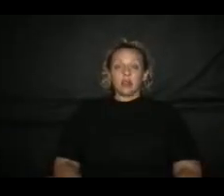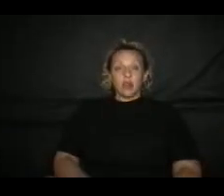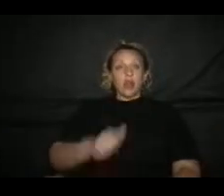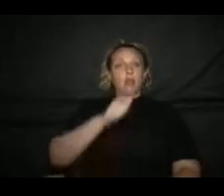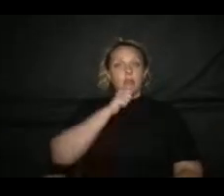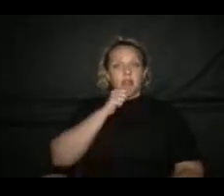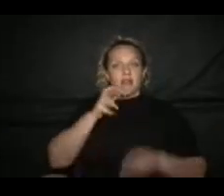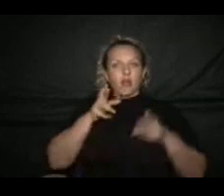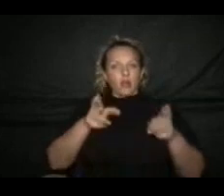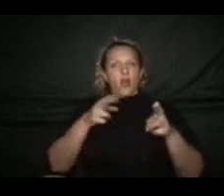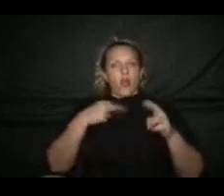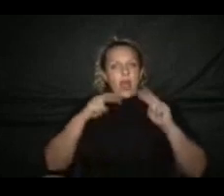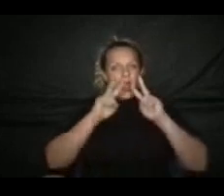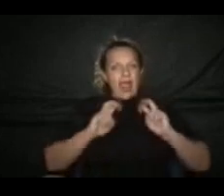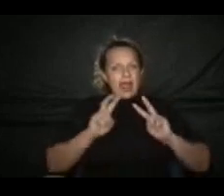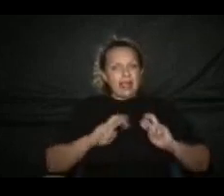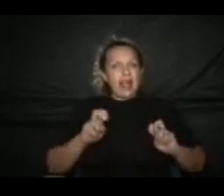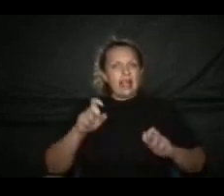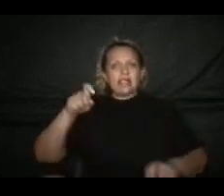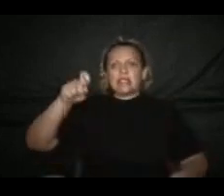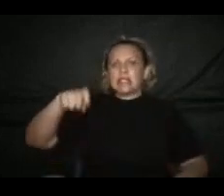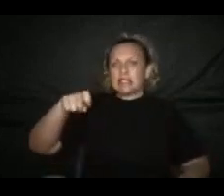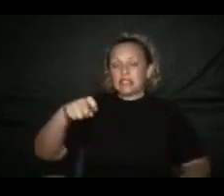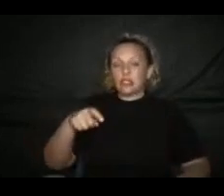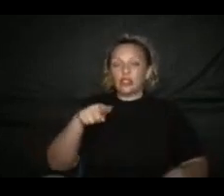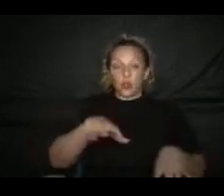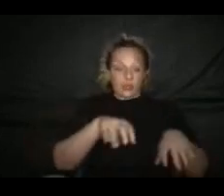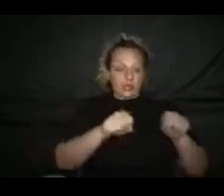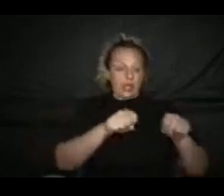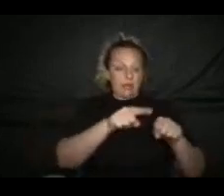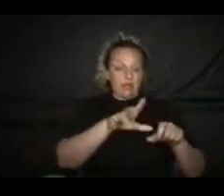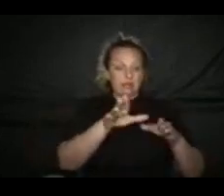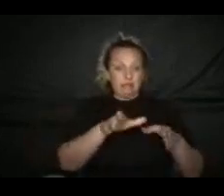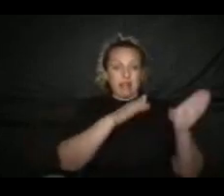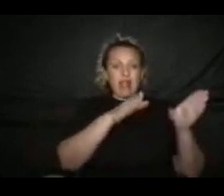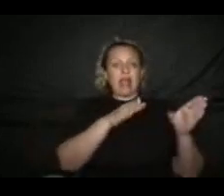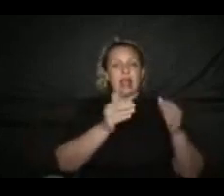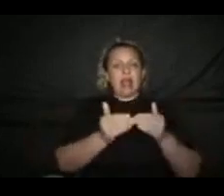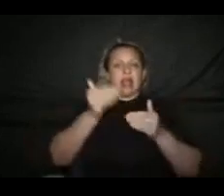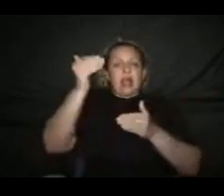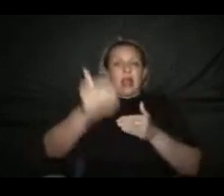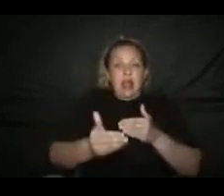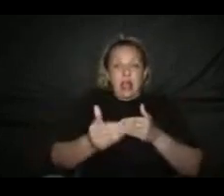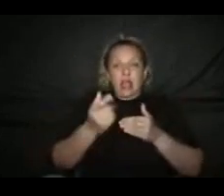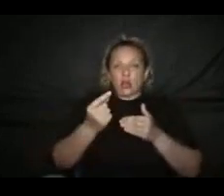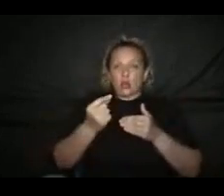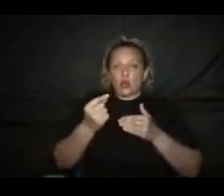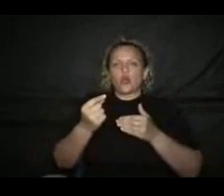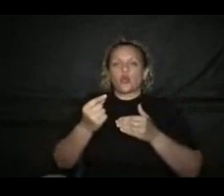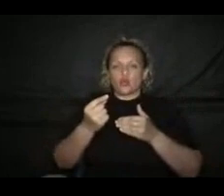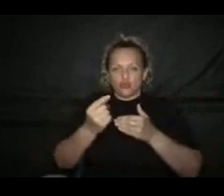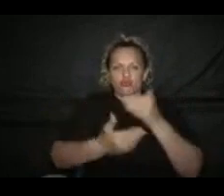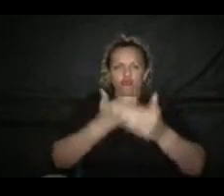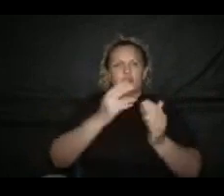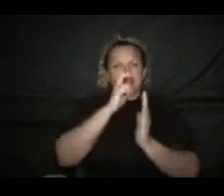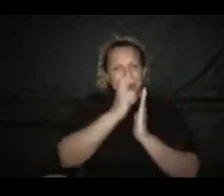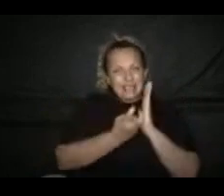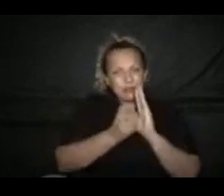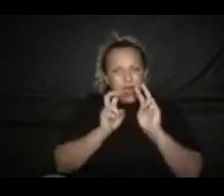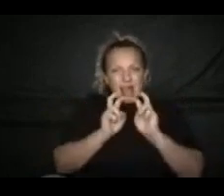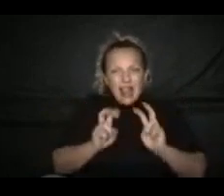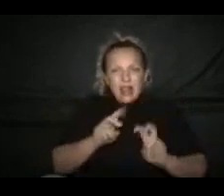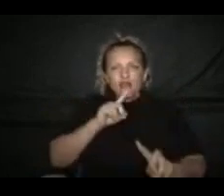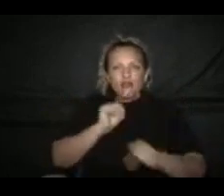after this plan is adopted, the next course of action for moving these projects forward would be a deeper analysis to start to